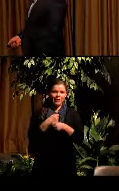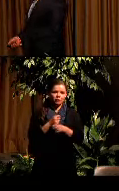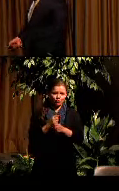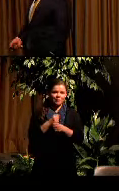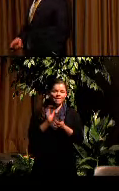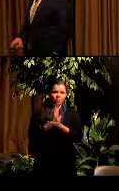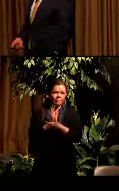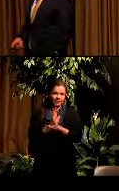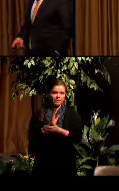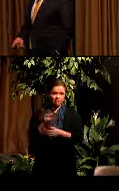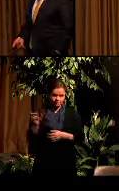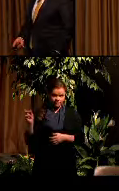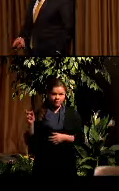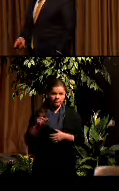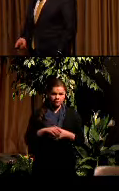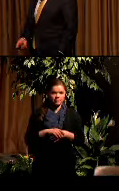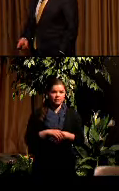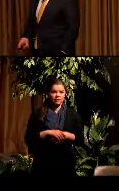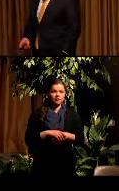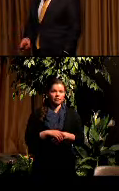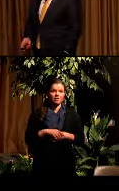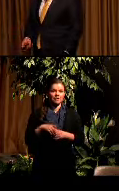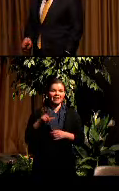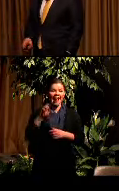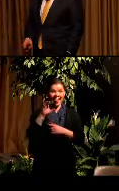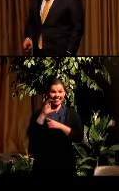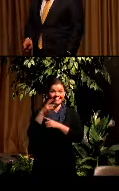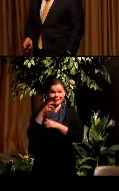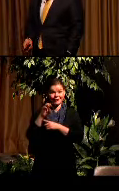Usually at one of these leks, only one or two males gets